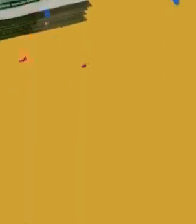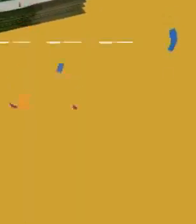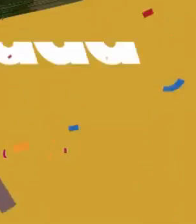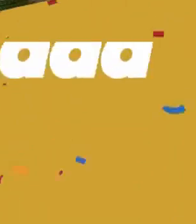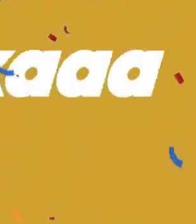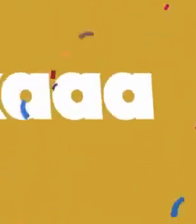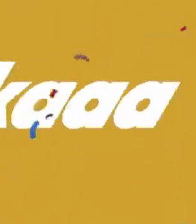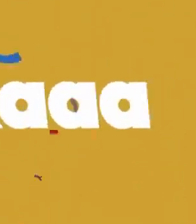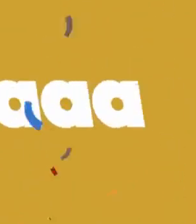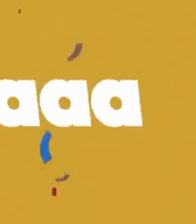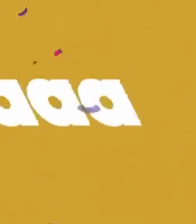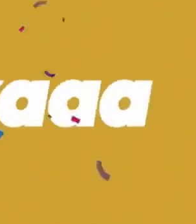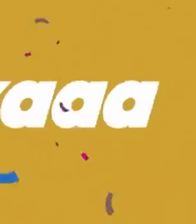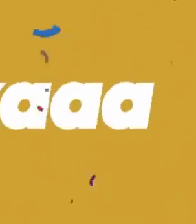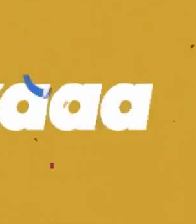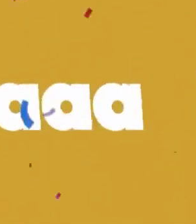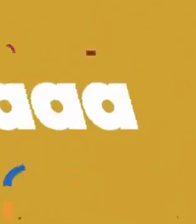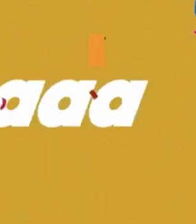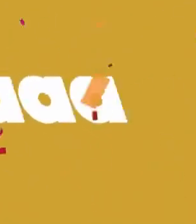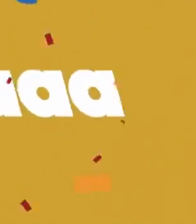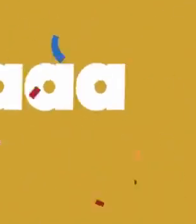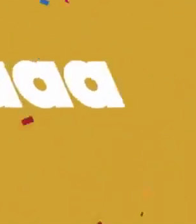Cash Yapeka!